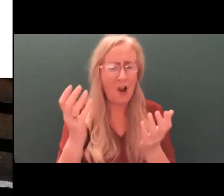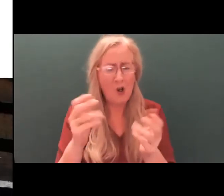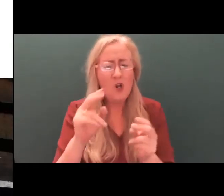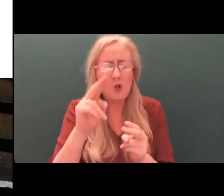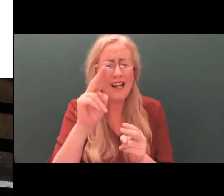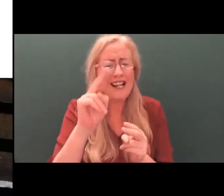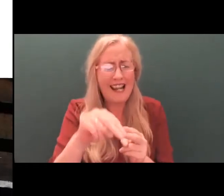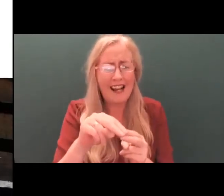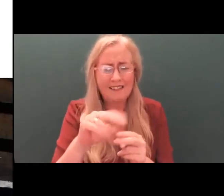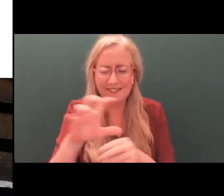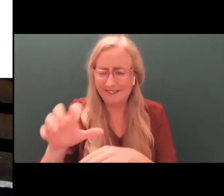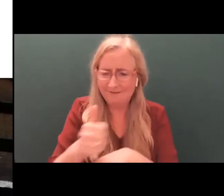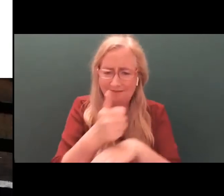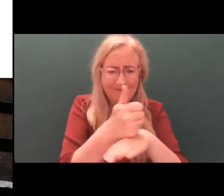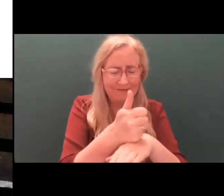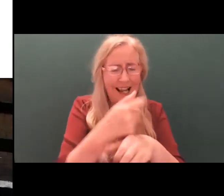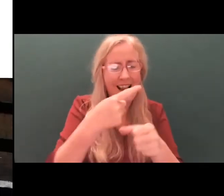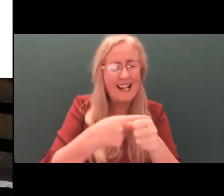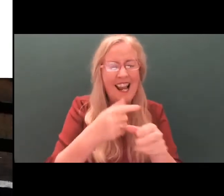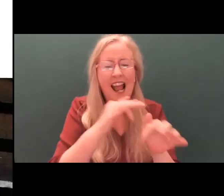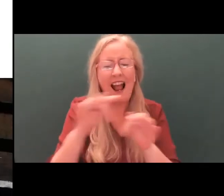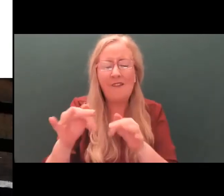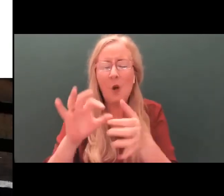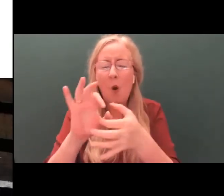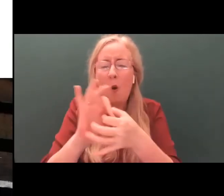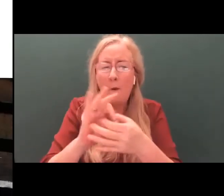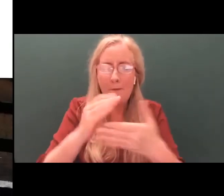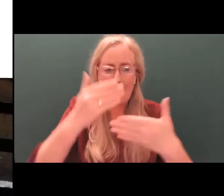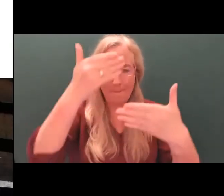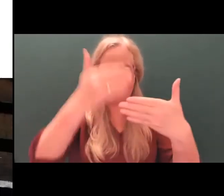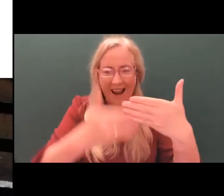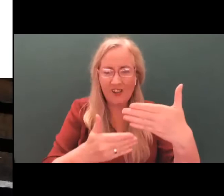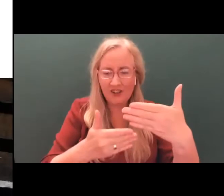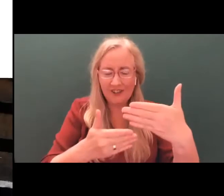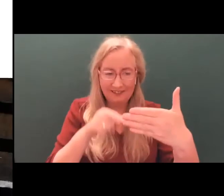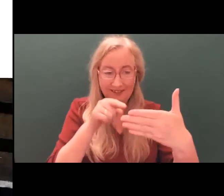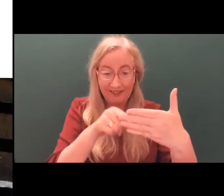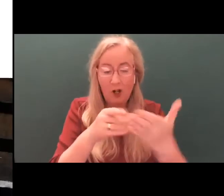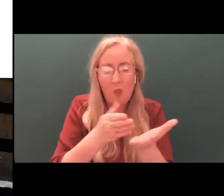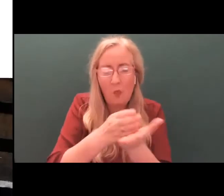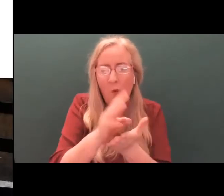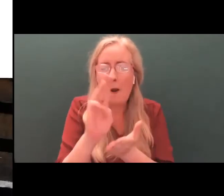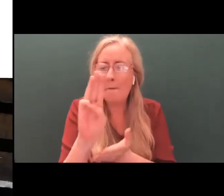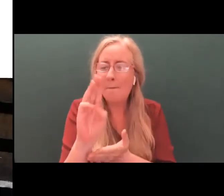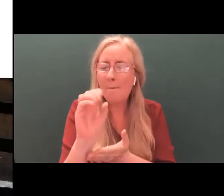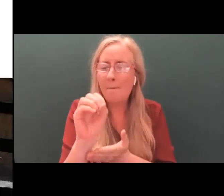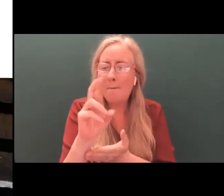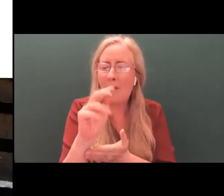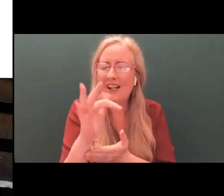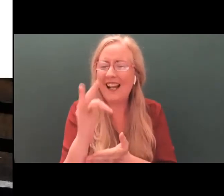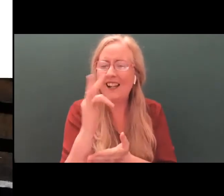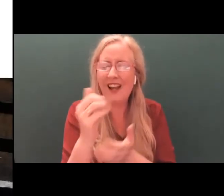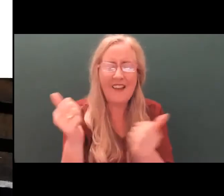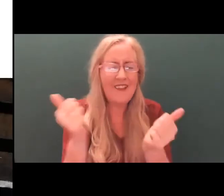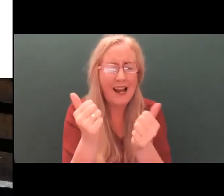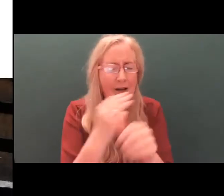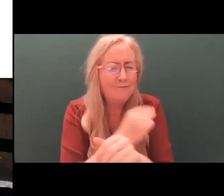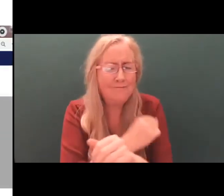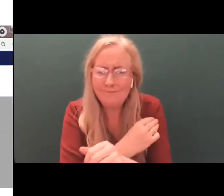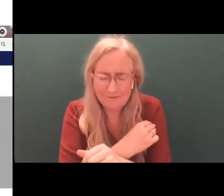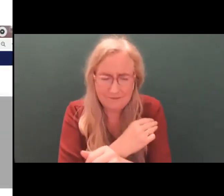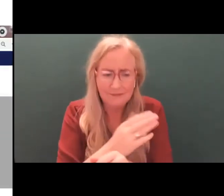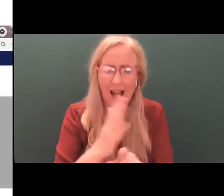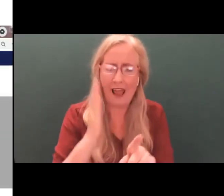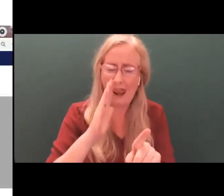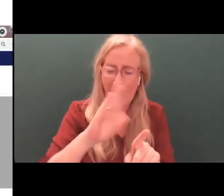to reset that at the homepage of the project organisers portal. And if there's any issues there, please do get in touch with us.